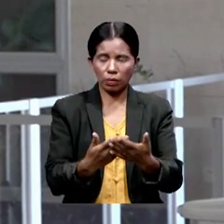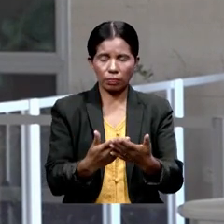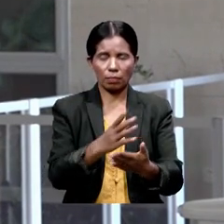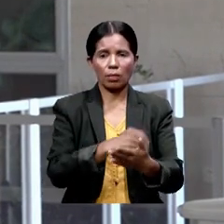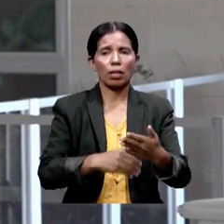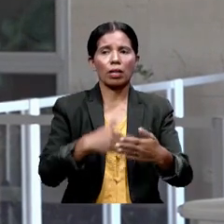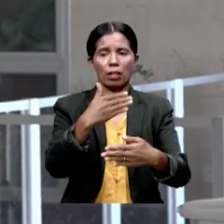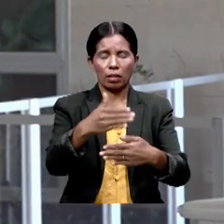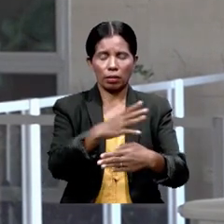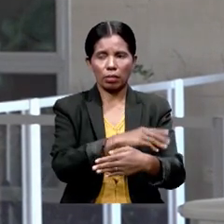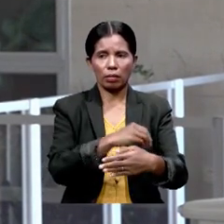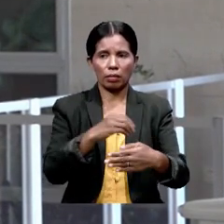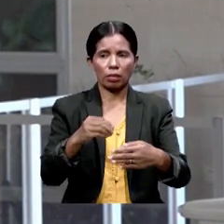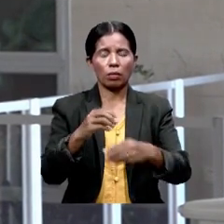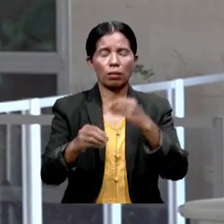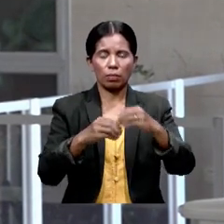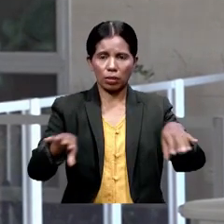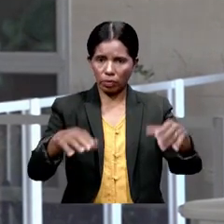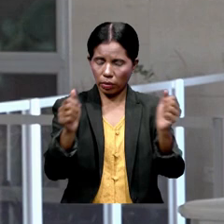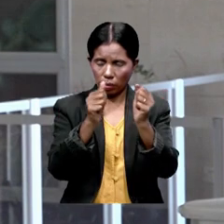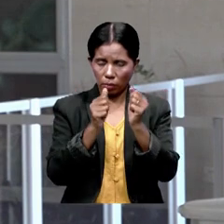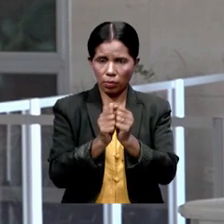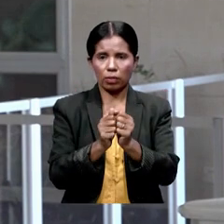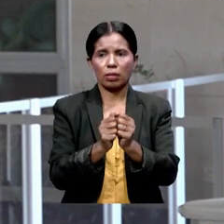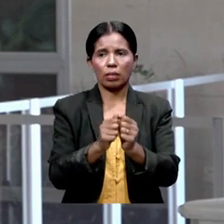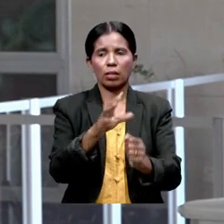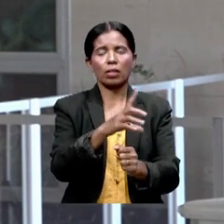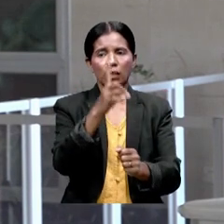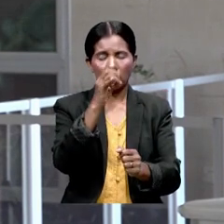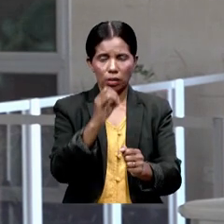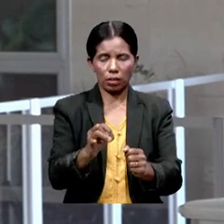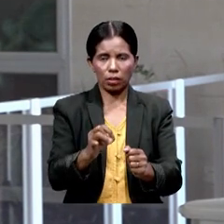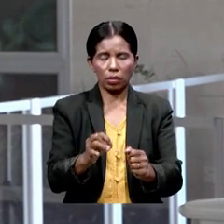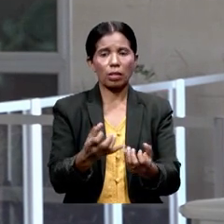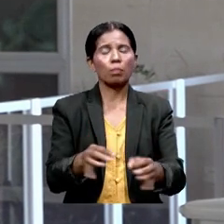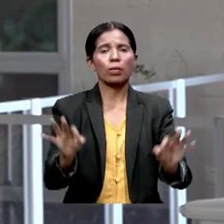the strengthening of our cooperation with Dili is a priority.